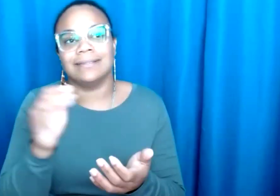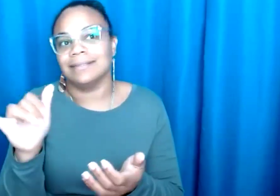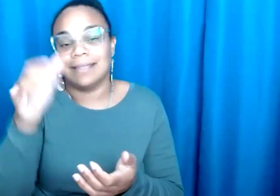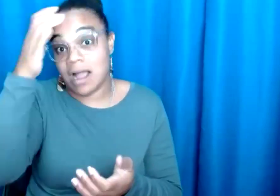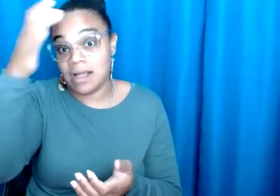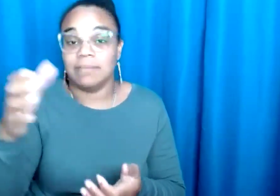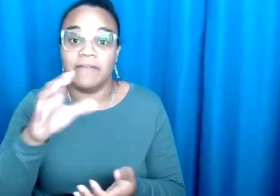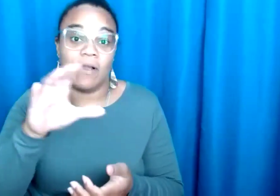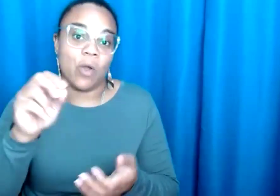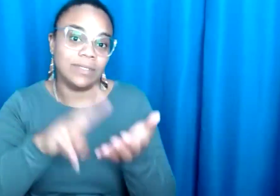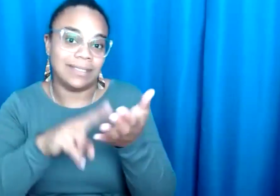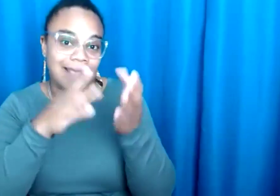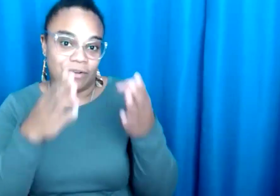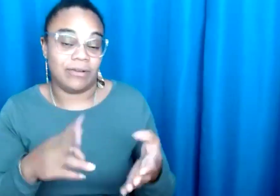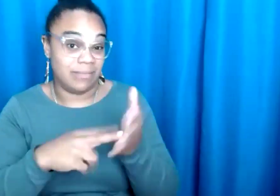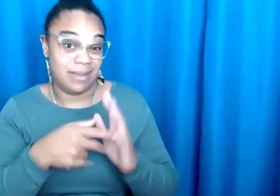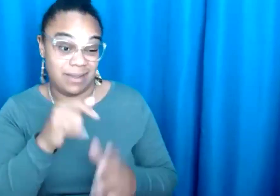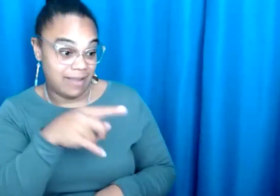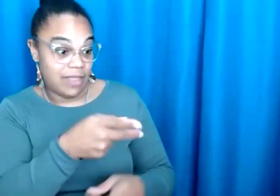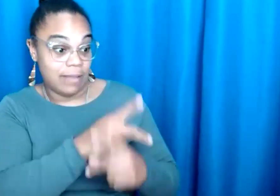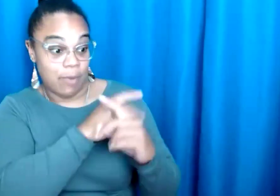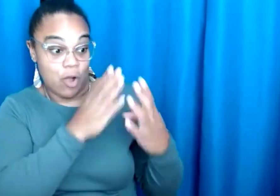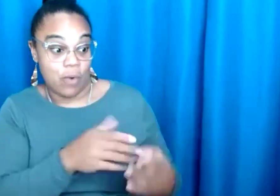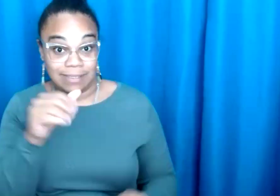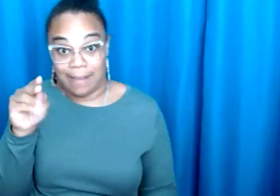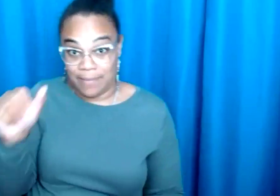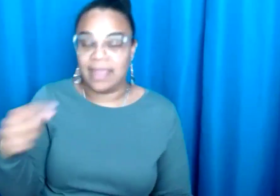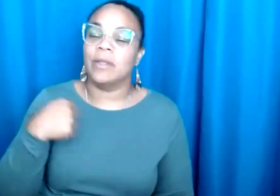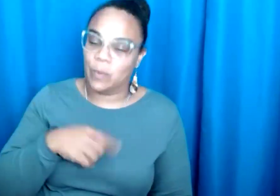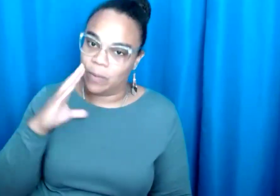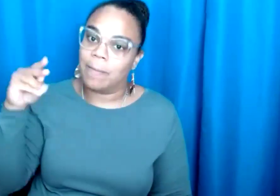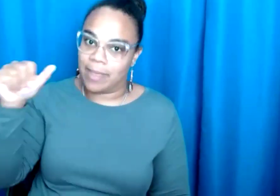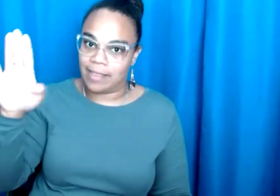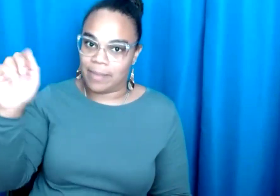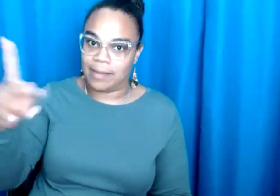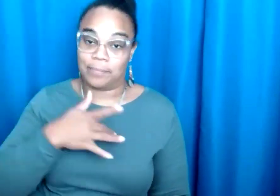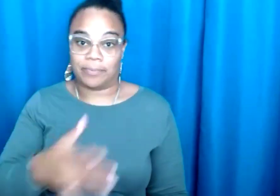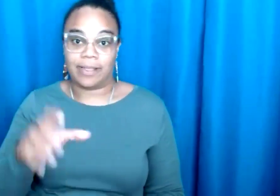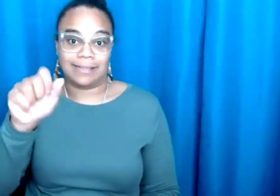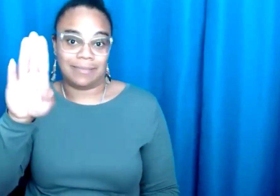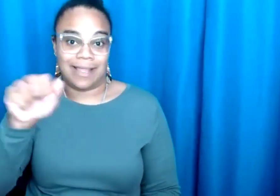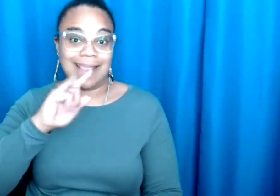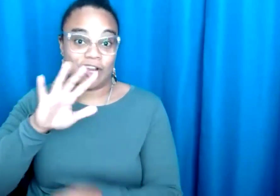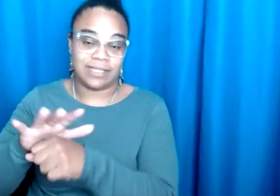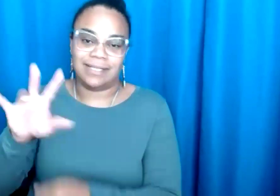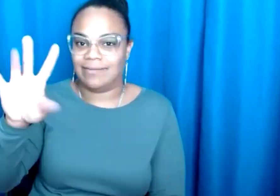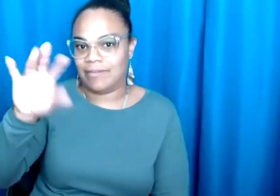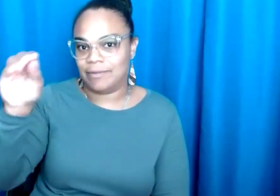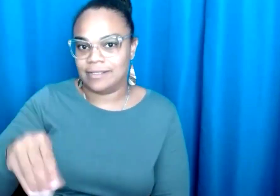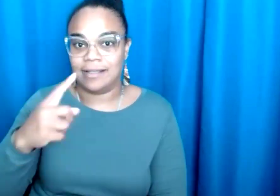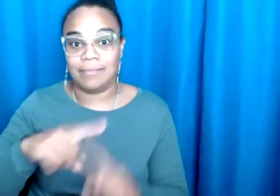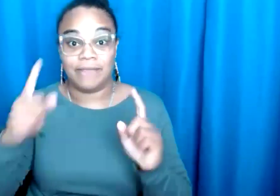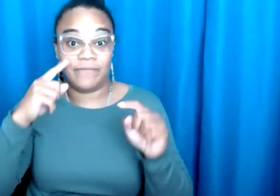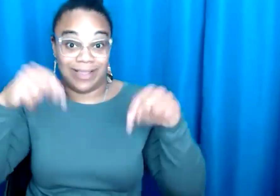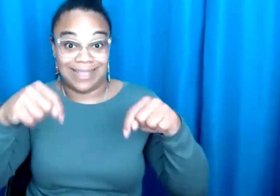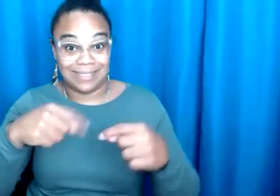the borrower doesn't pay, then we will pay the bank. Normally, an SBA guarantee is 75%, but for this, it can go up to